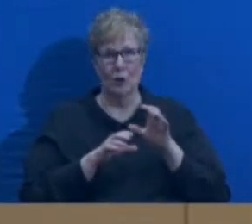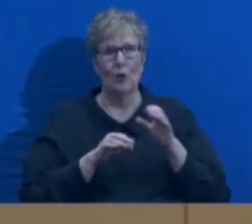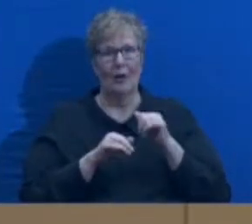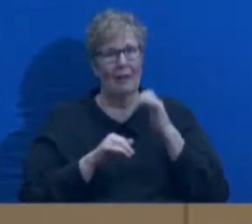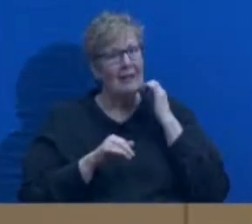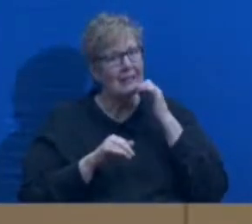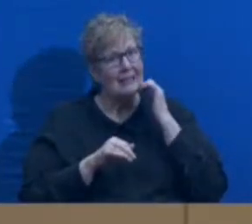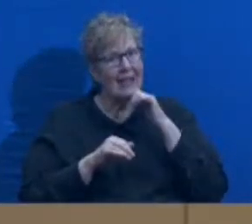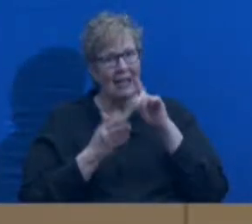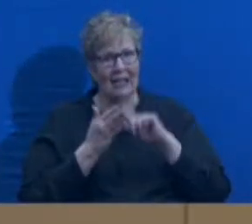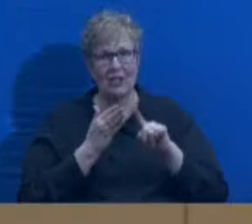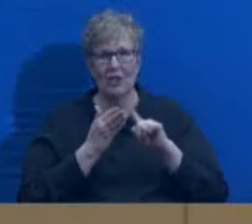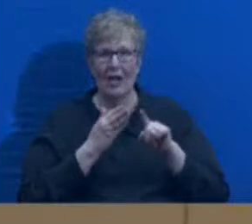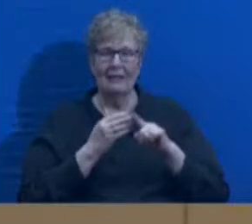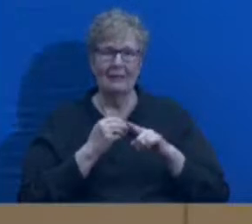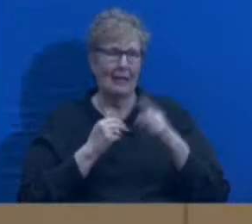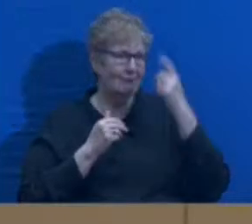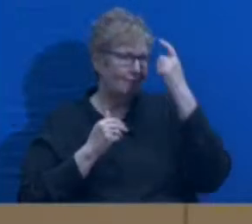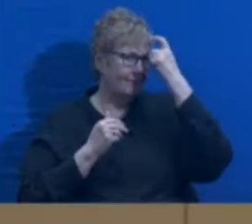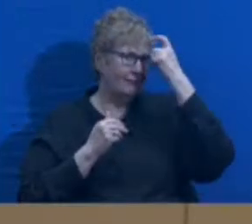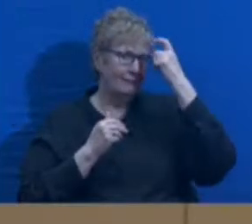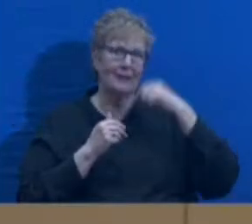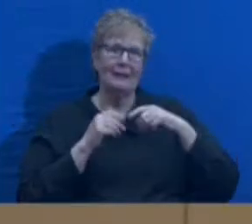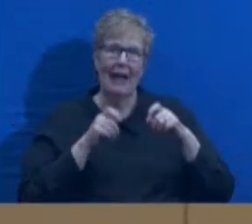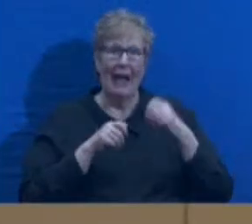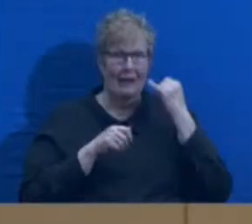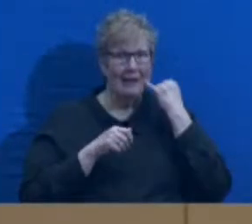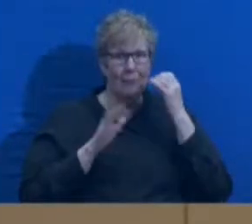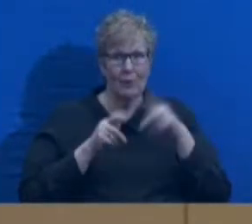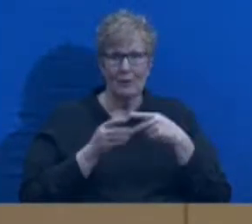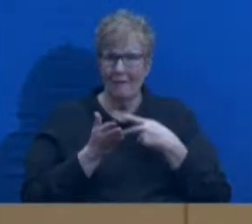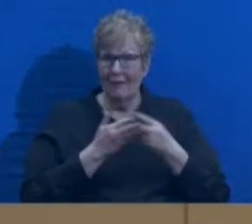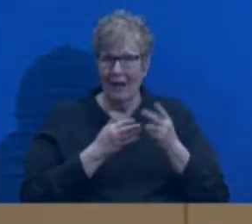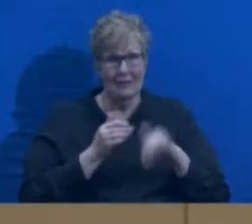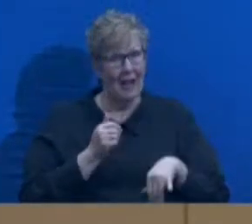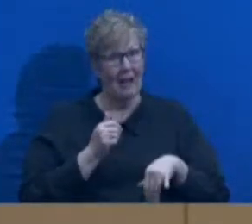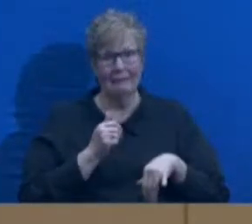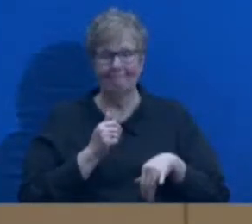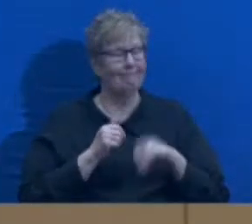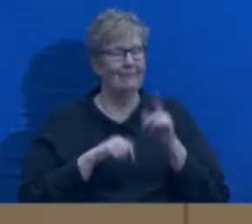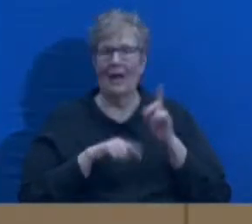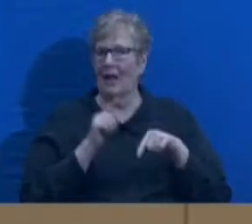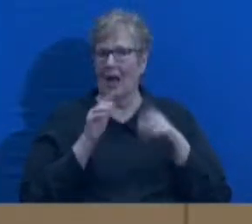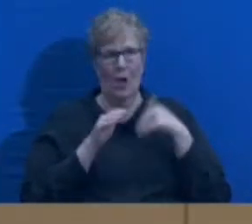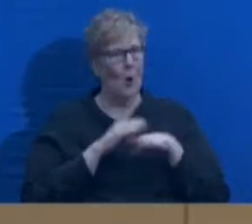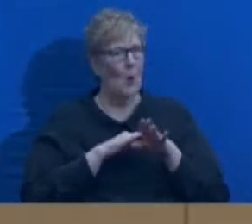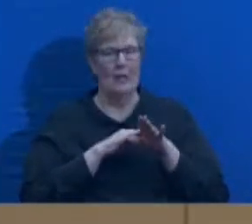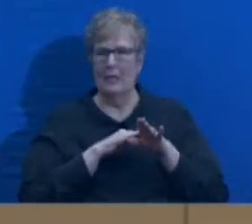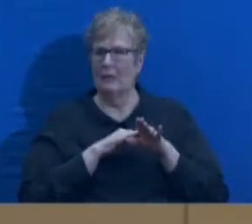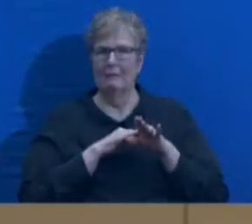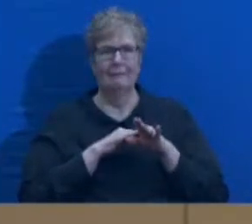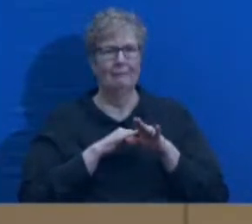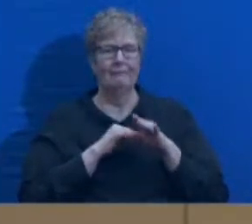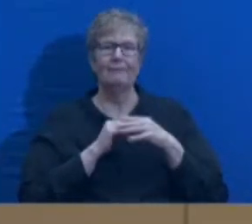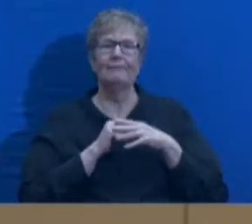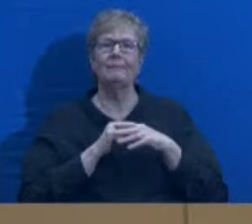symptom checks and temperature checks, and if anyone fails those, they will not be allowed in any of the